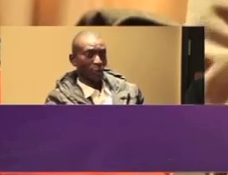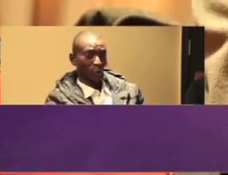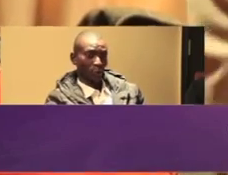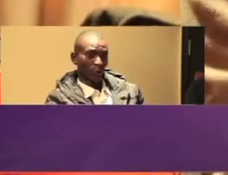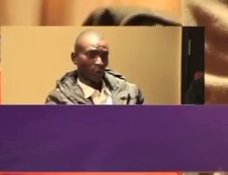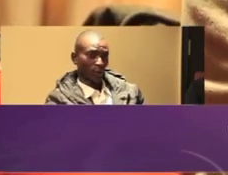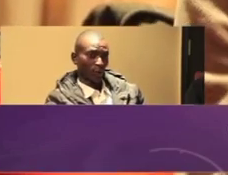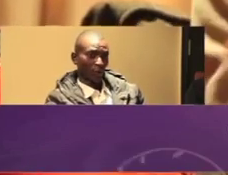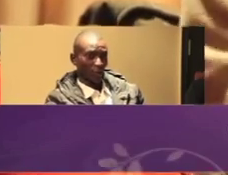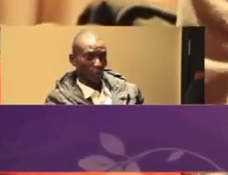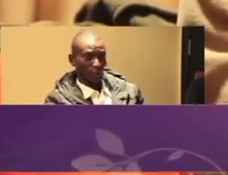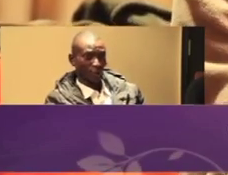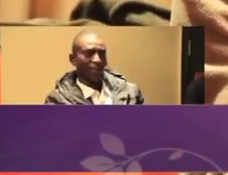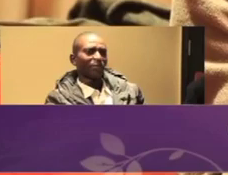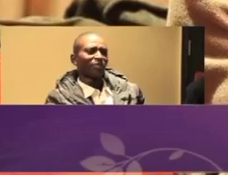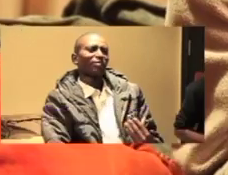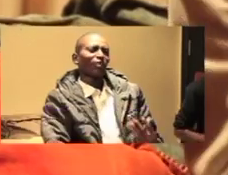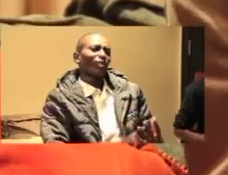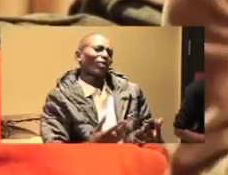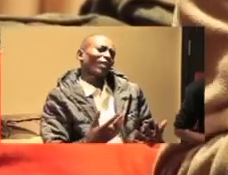to tell the truth,